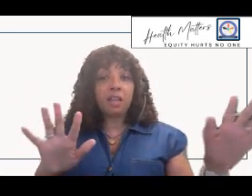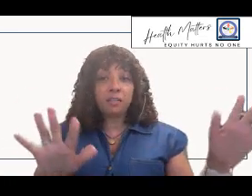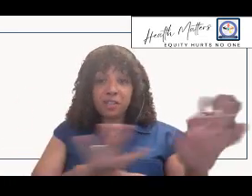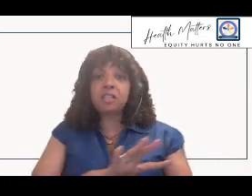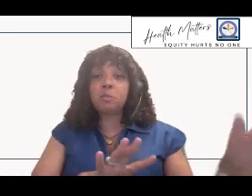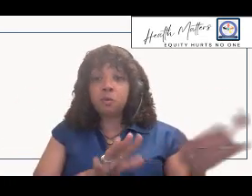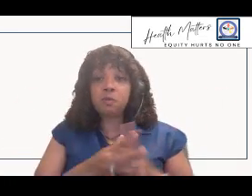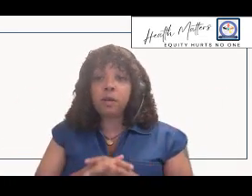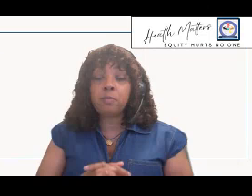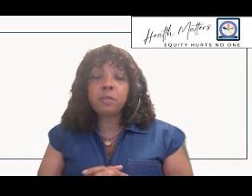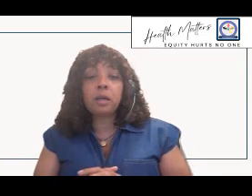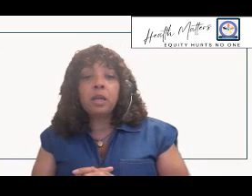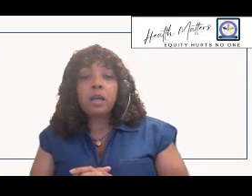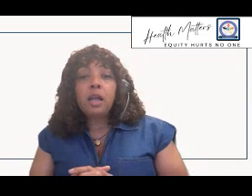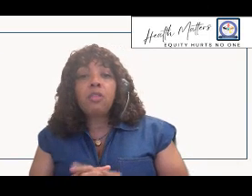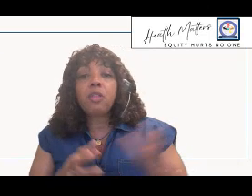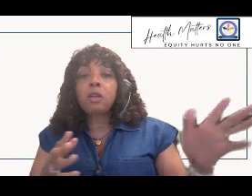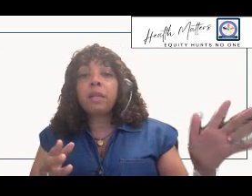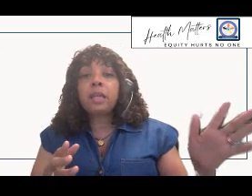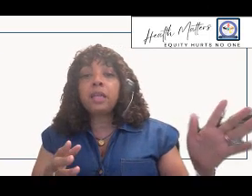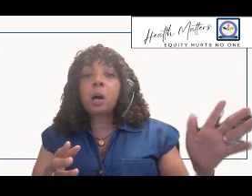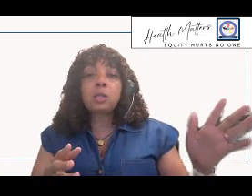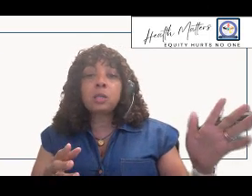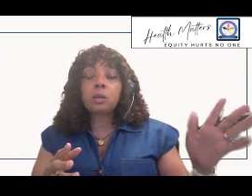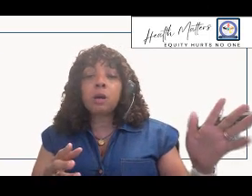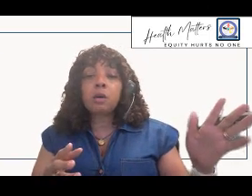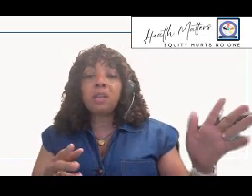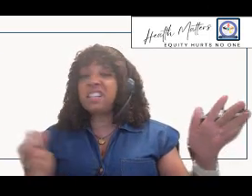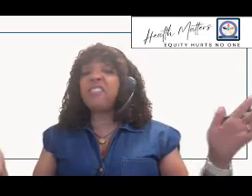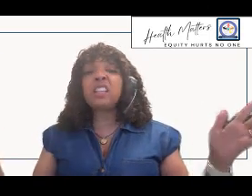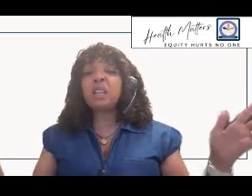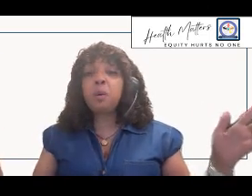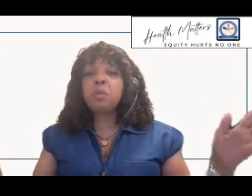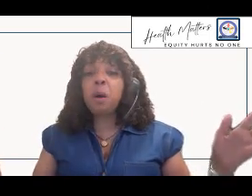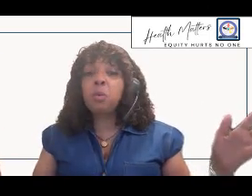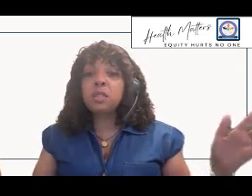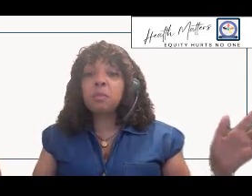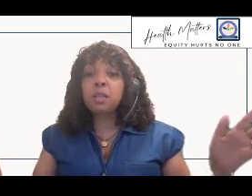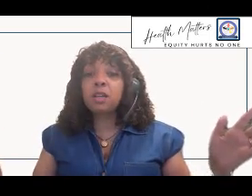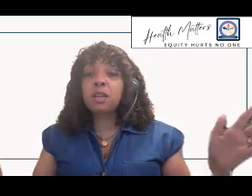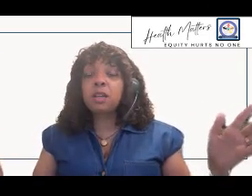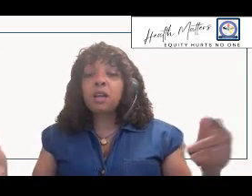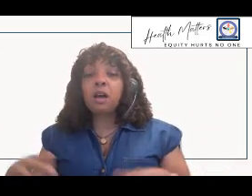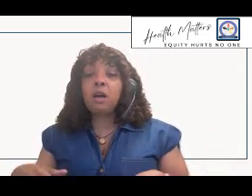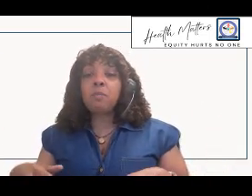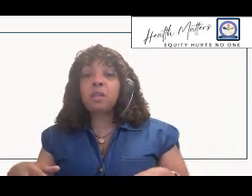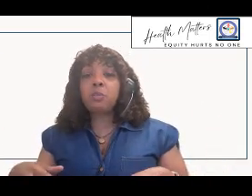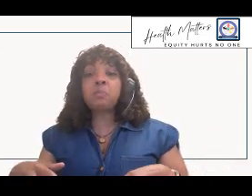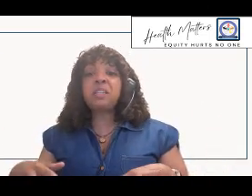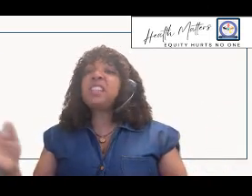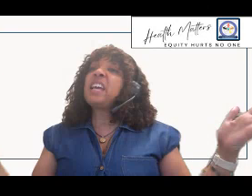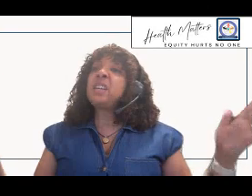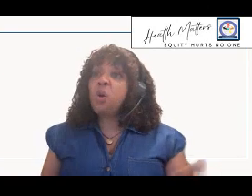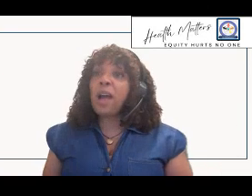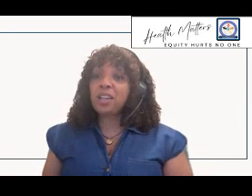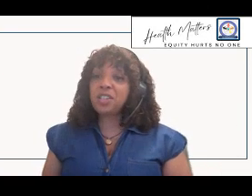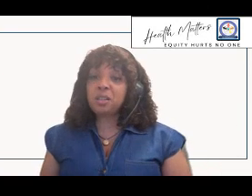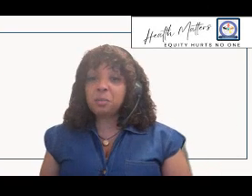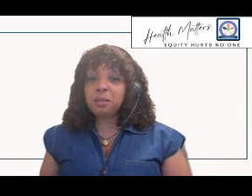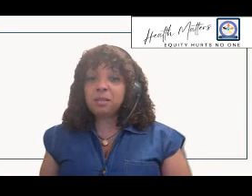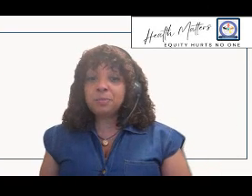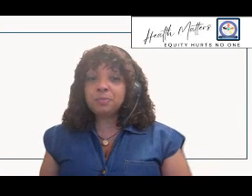legislative day, if it doesn't move forward, I'm sorry. And then the committee can also indefinitely postpone something, which means they take